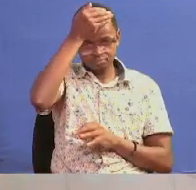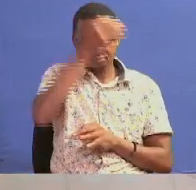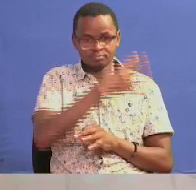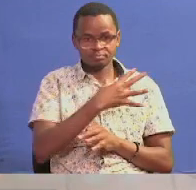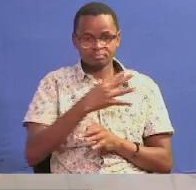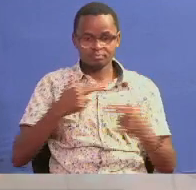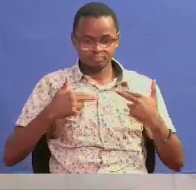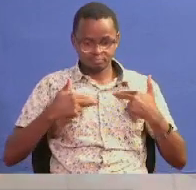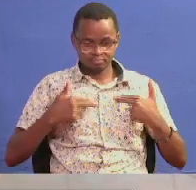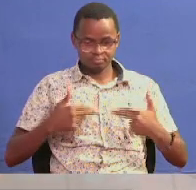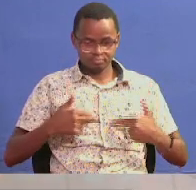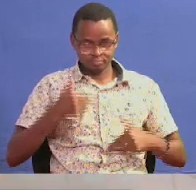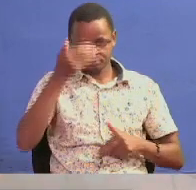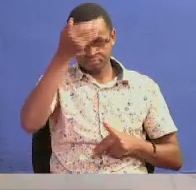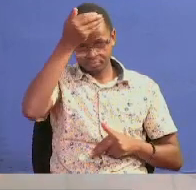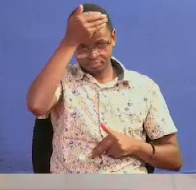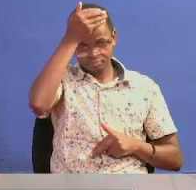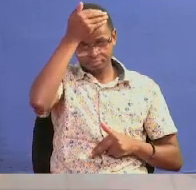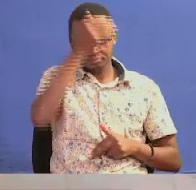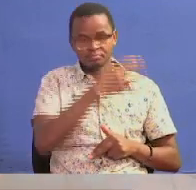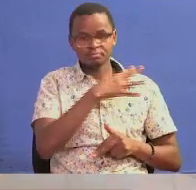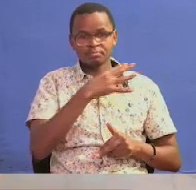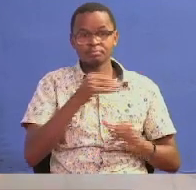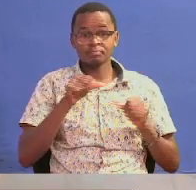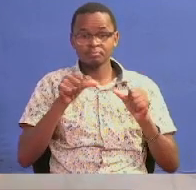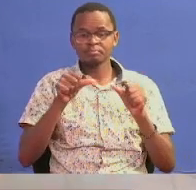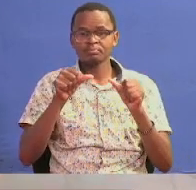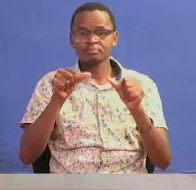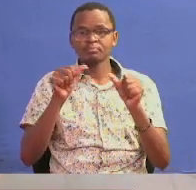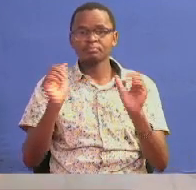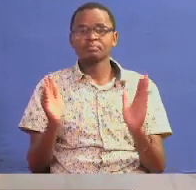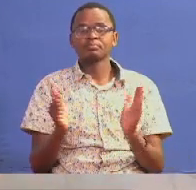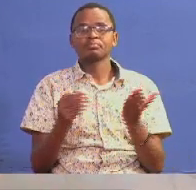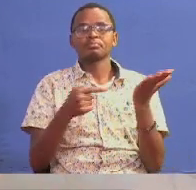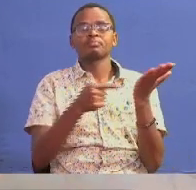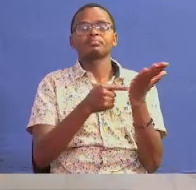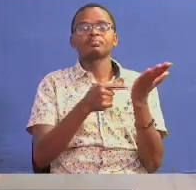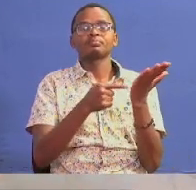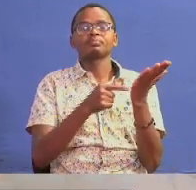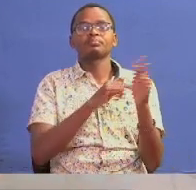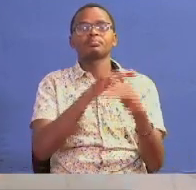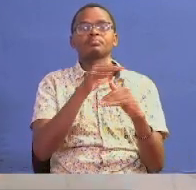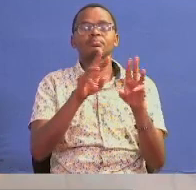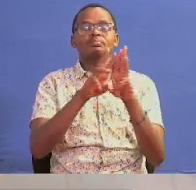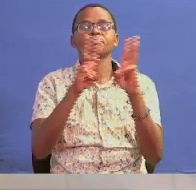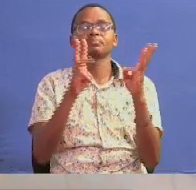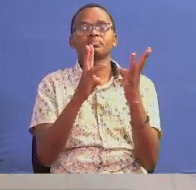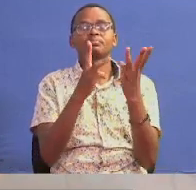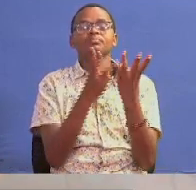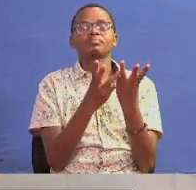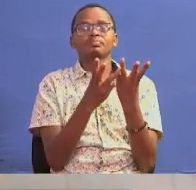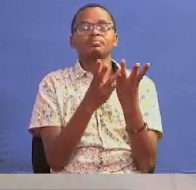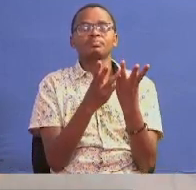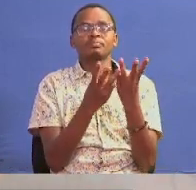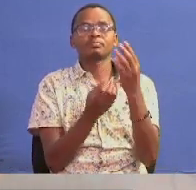professionals and the health of our nursing professionals. And as we continue to enhance technologies all over the world as far